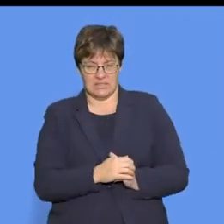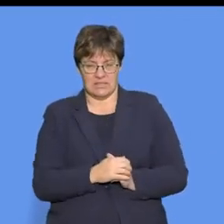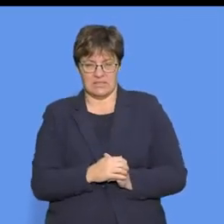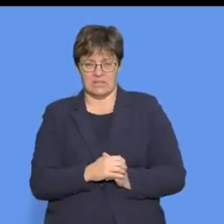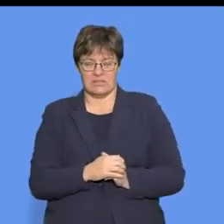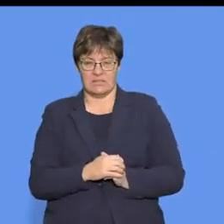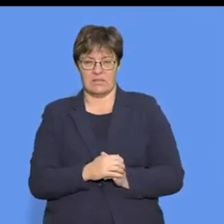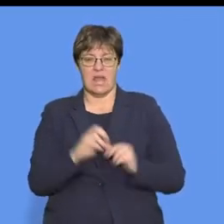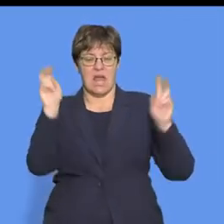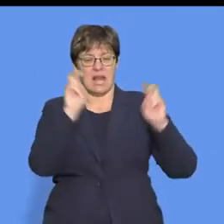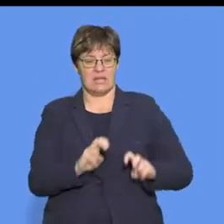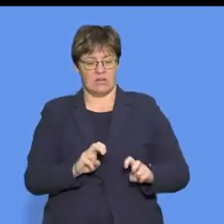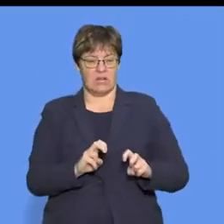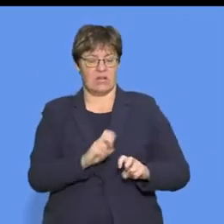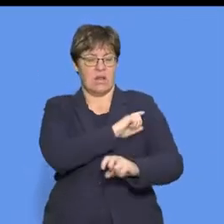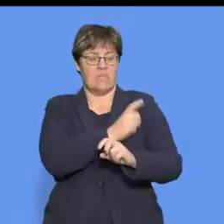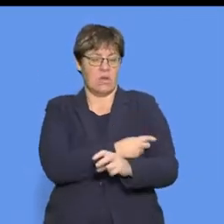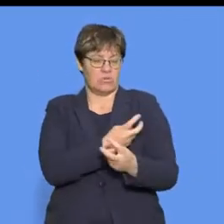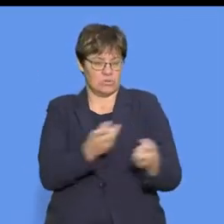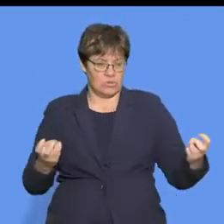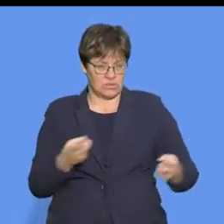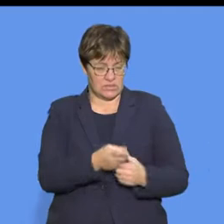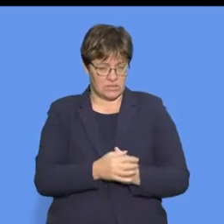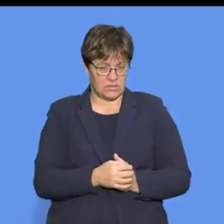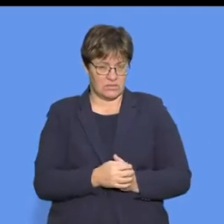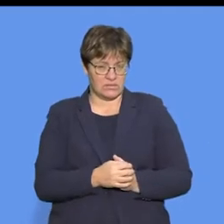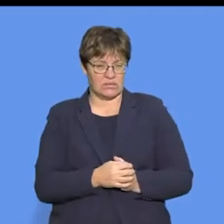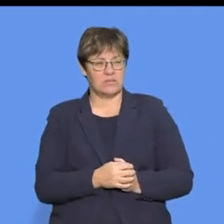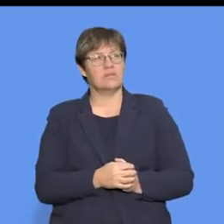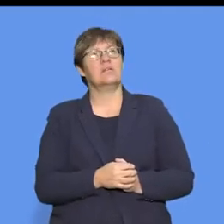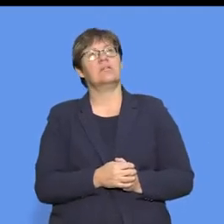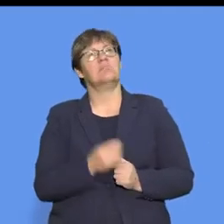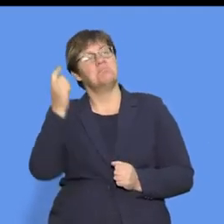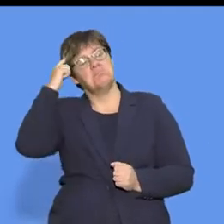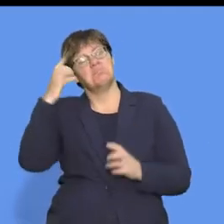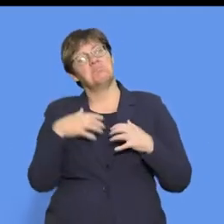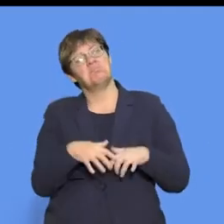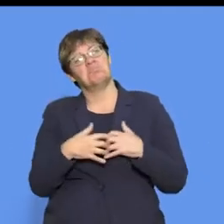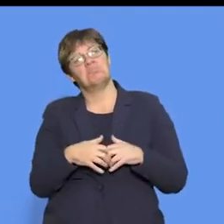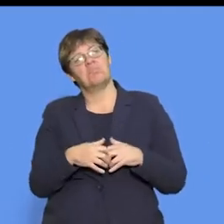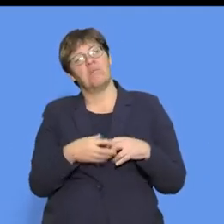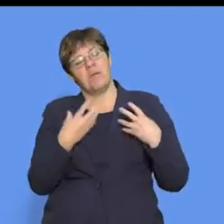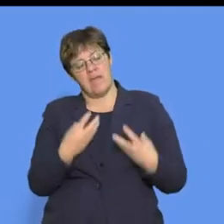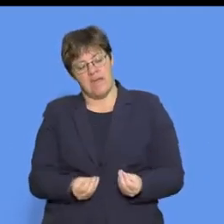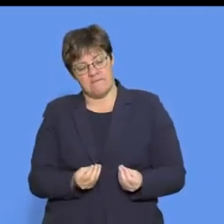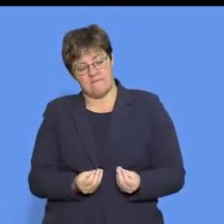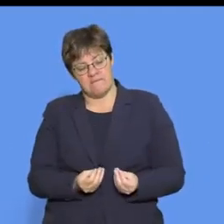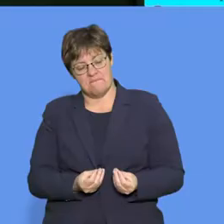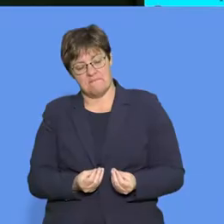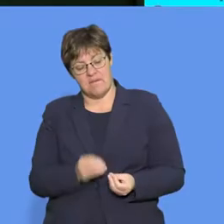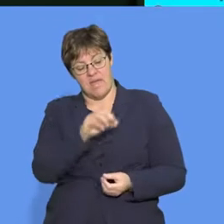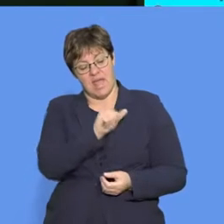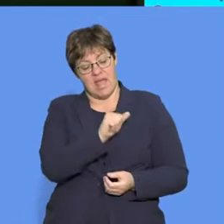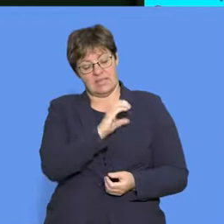DC electrical power source that is used to drive this? Now let's think about that for a minute. If we